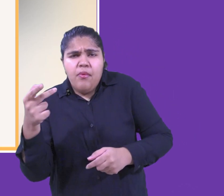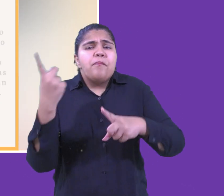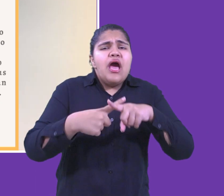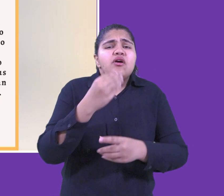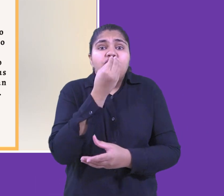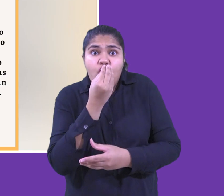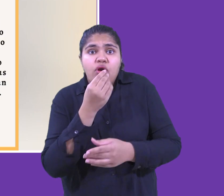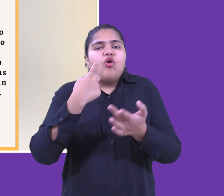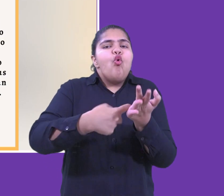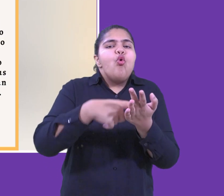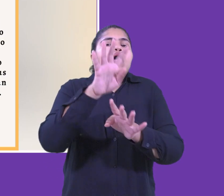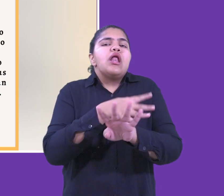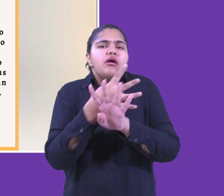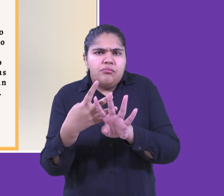diet.